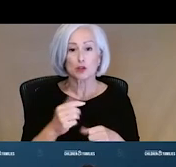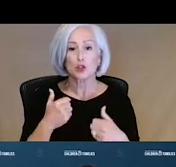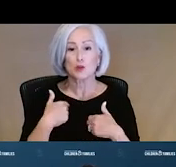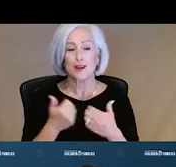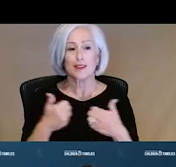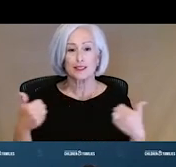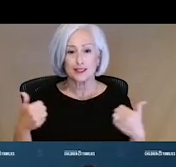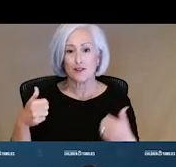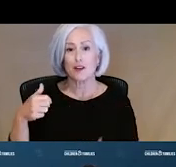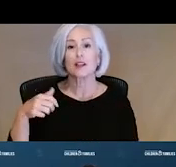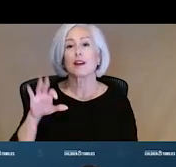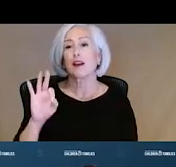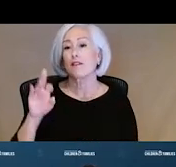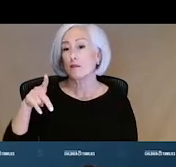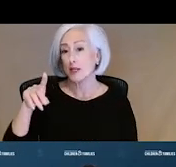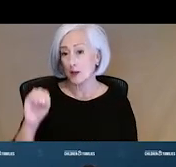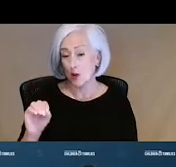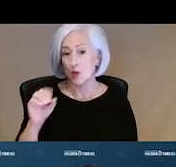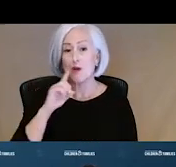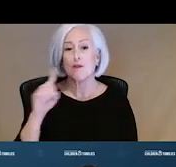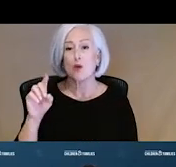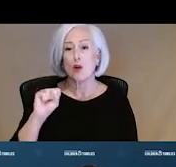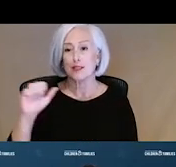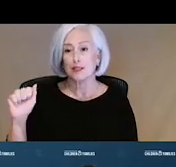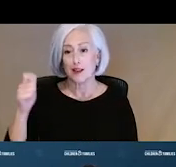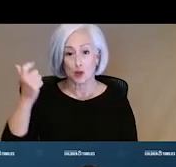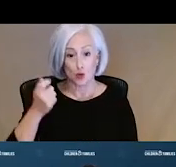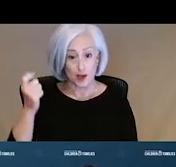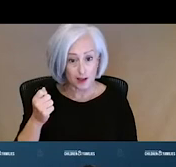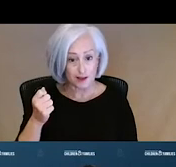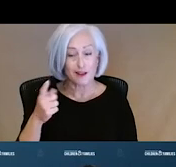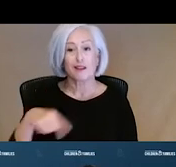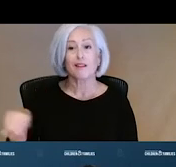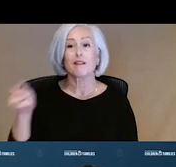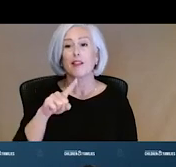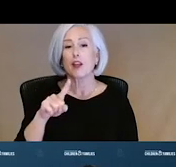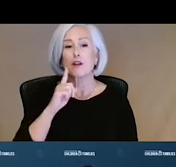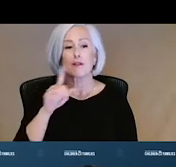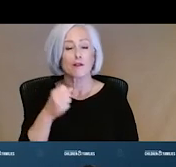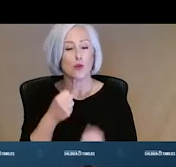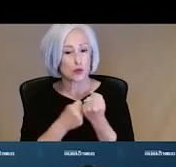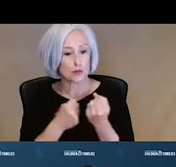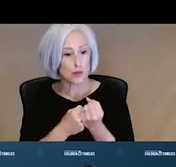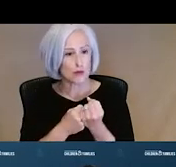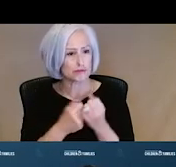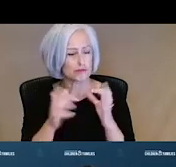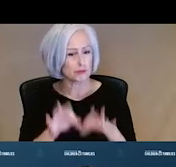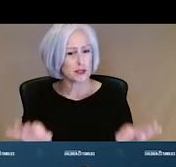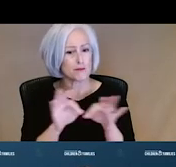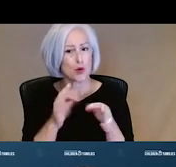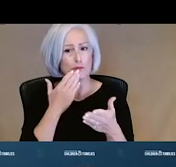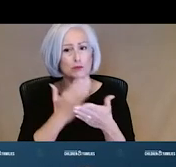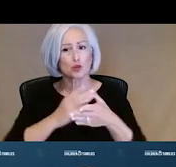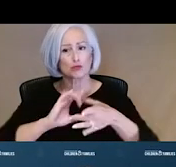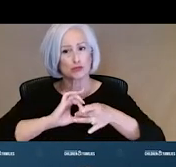are here to support you, and I encourage you to reach out and build a relationship with them if you haven't already. Relationships are essential for FPOs to understanding